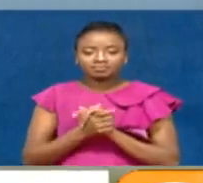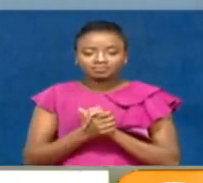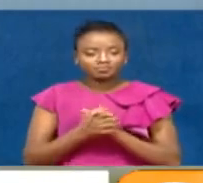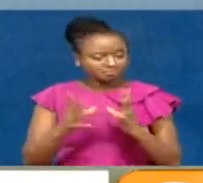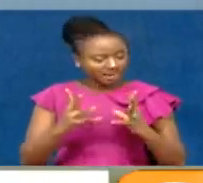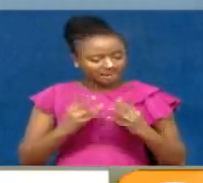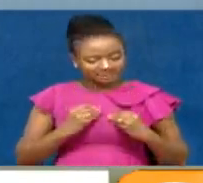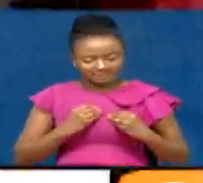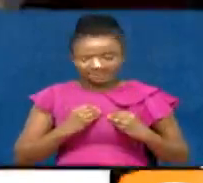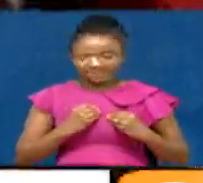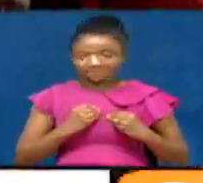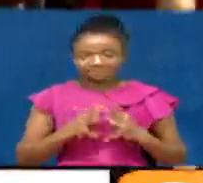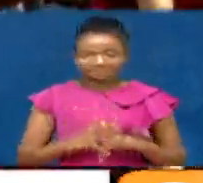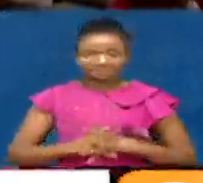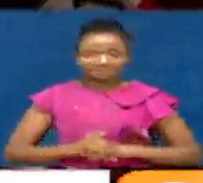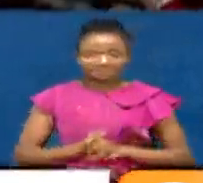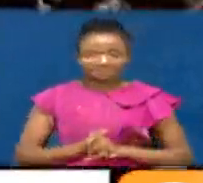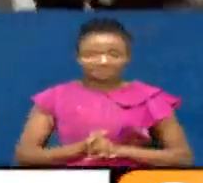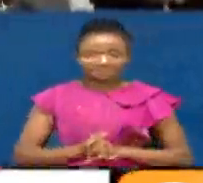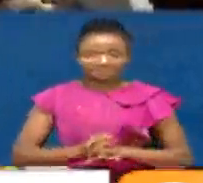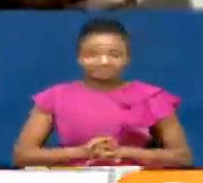I accept it wholeheartedly.